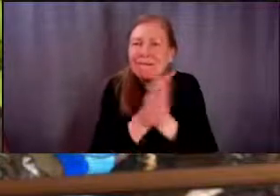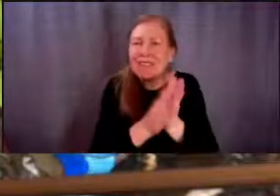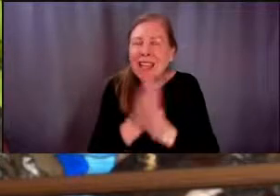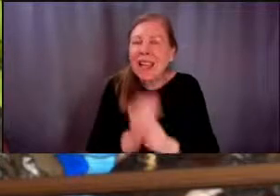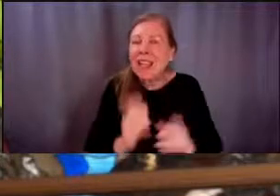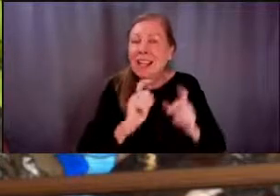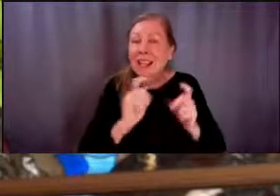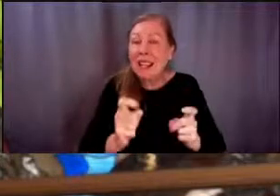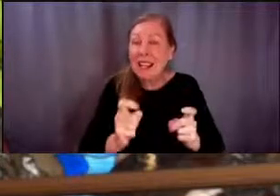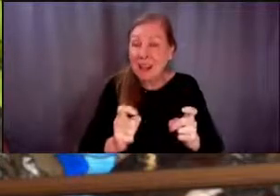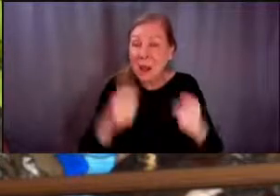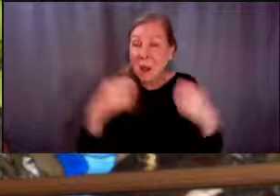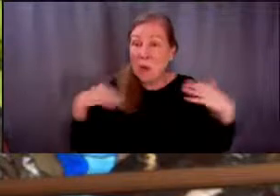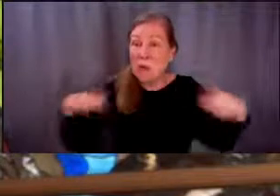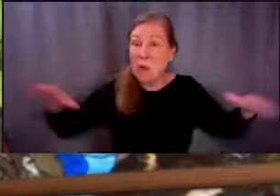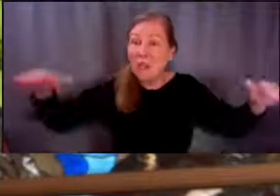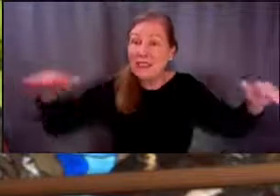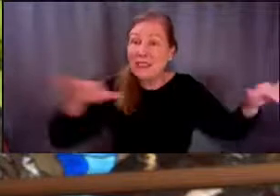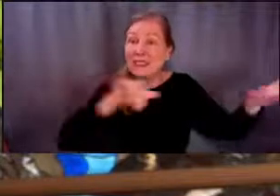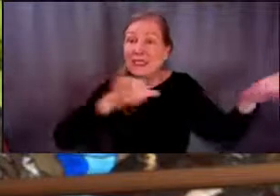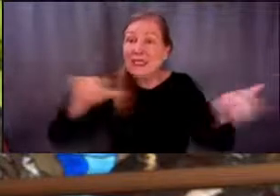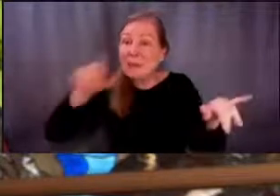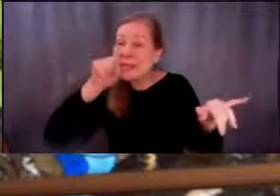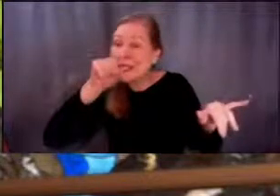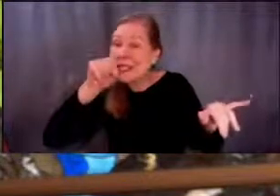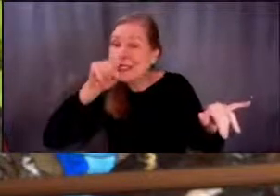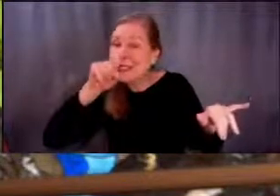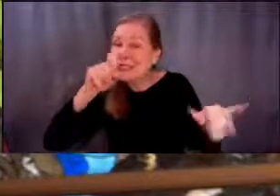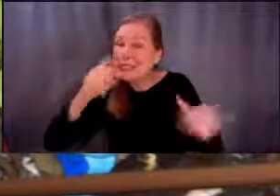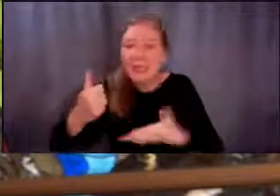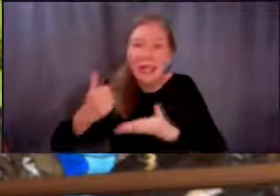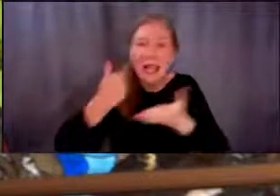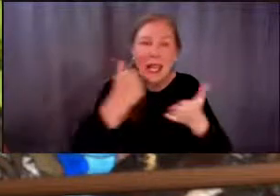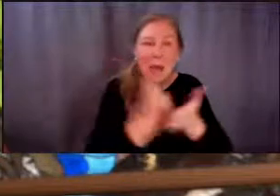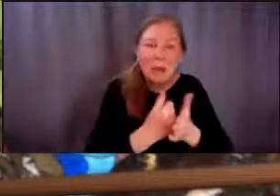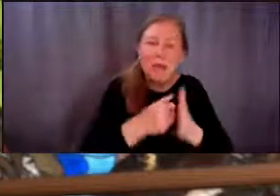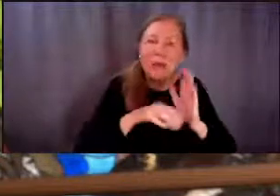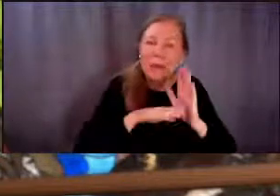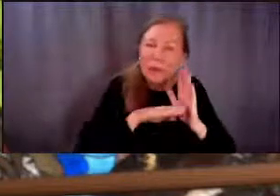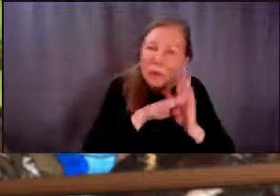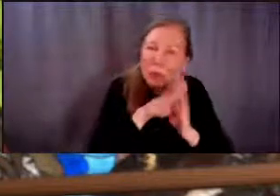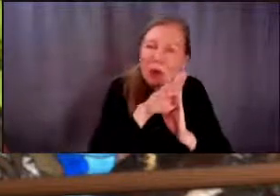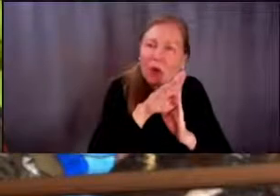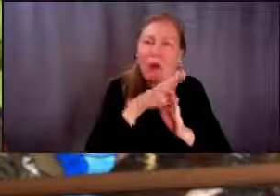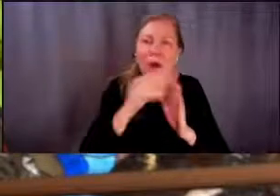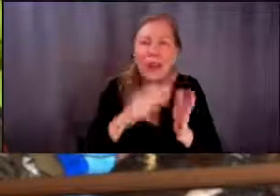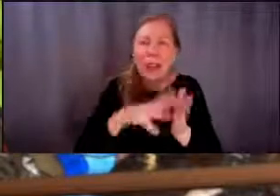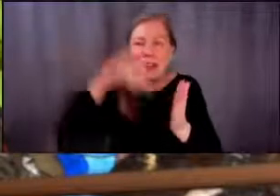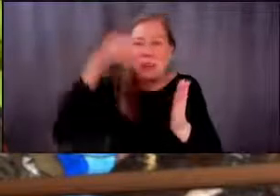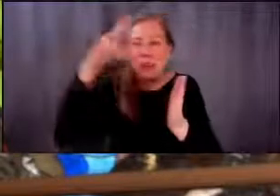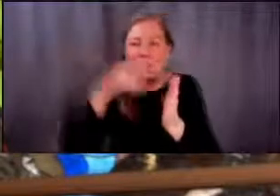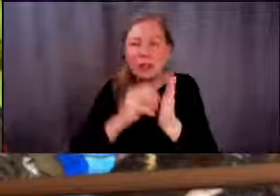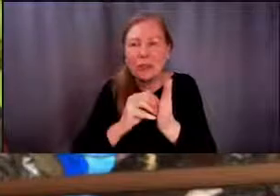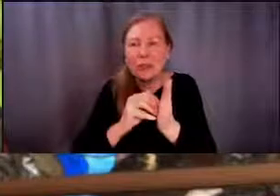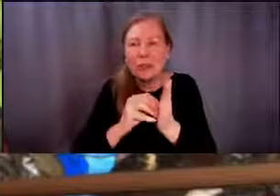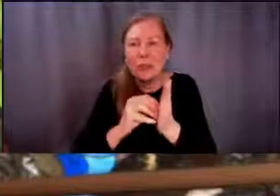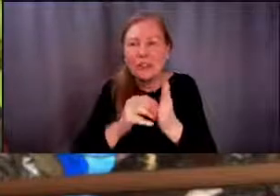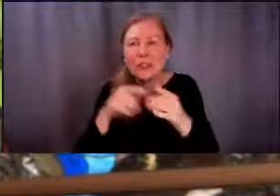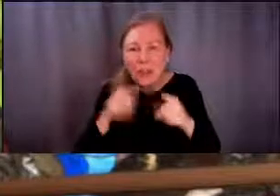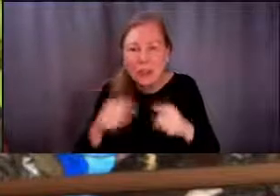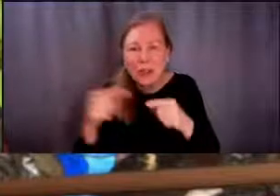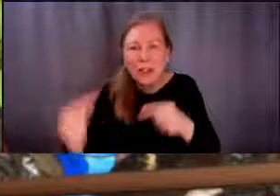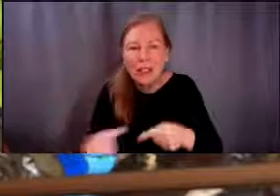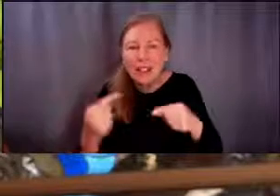grow and learn through this difficult time of life. God